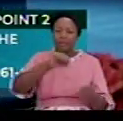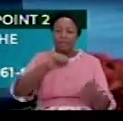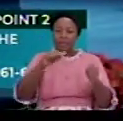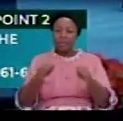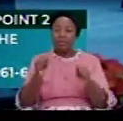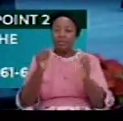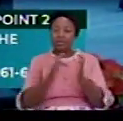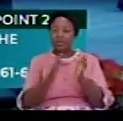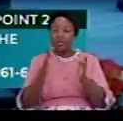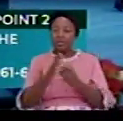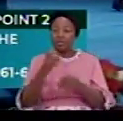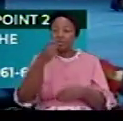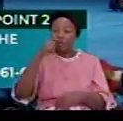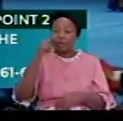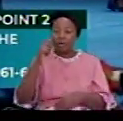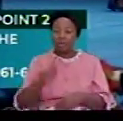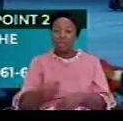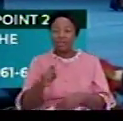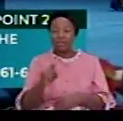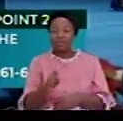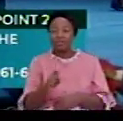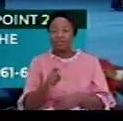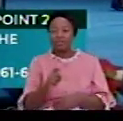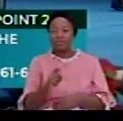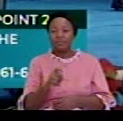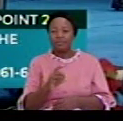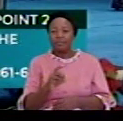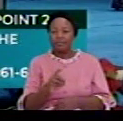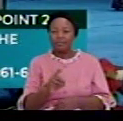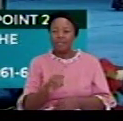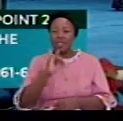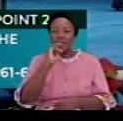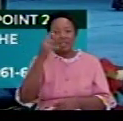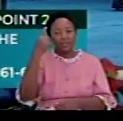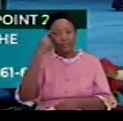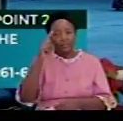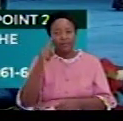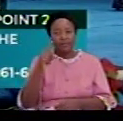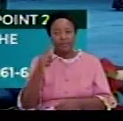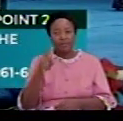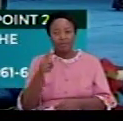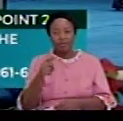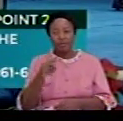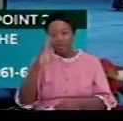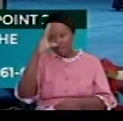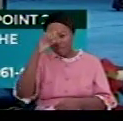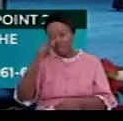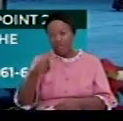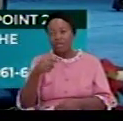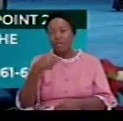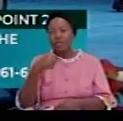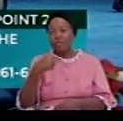Jesus commanded is for he who believes.